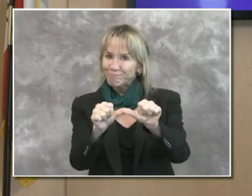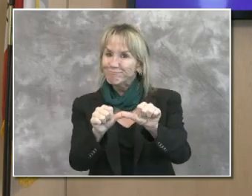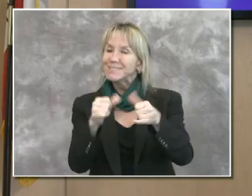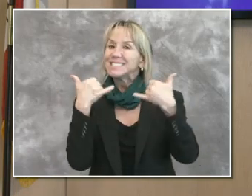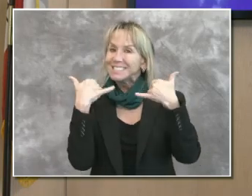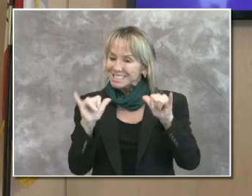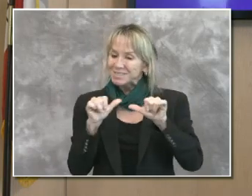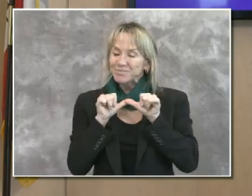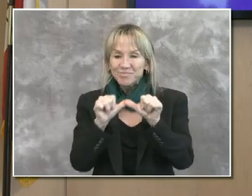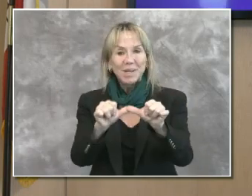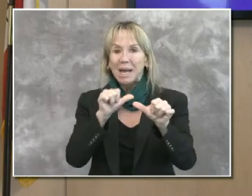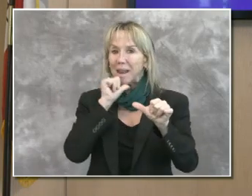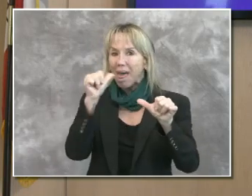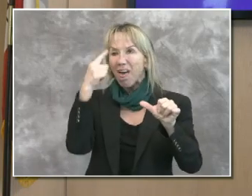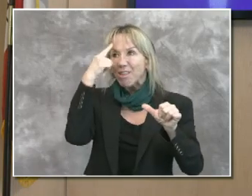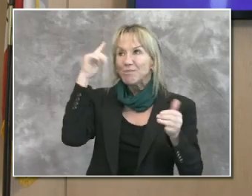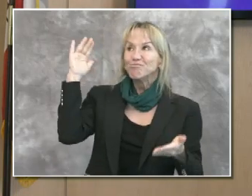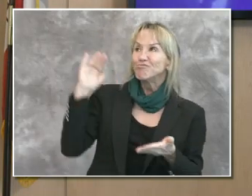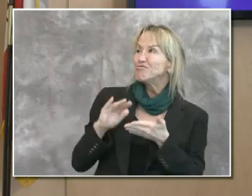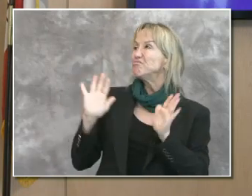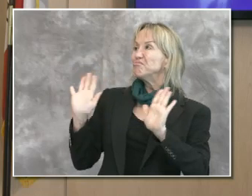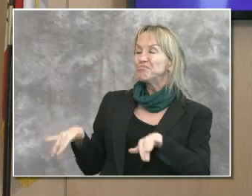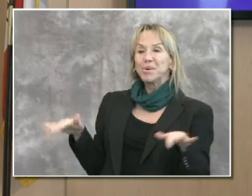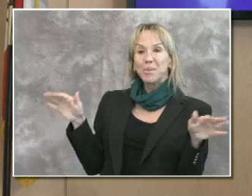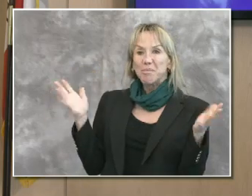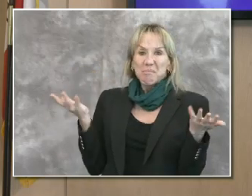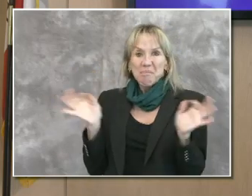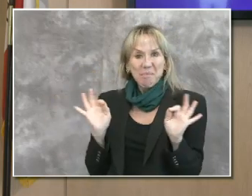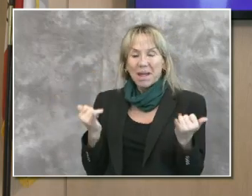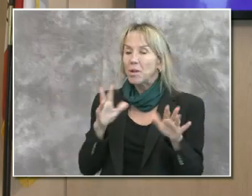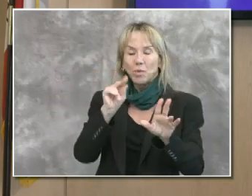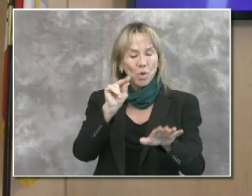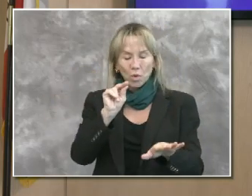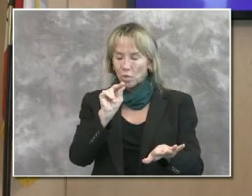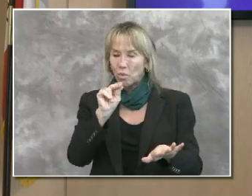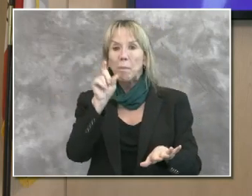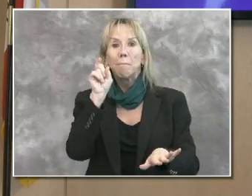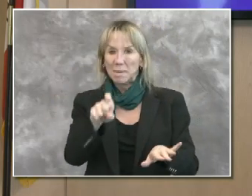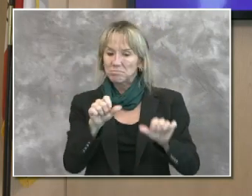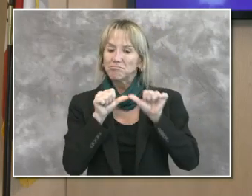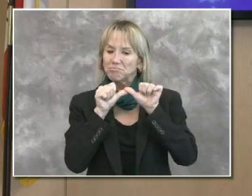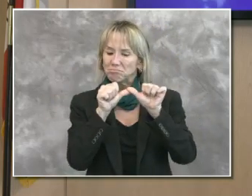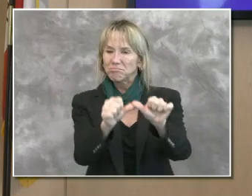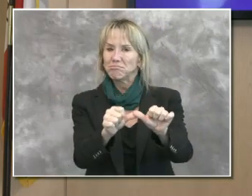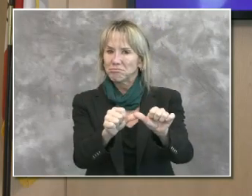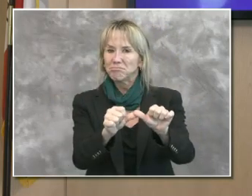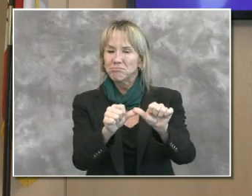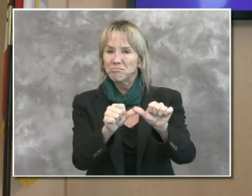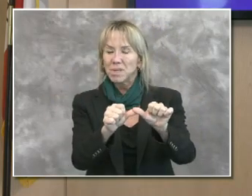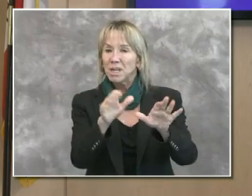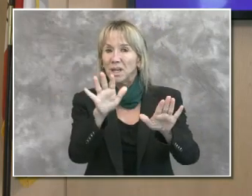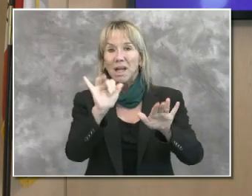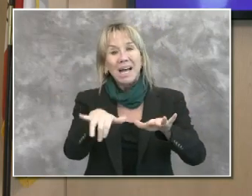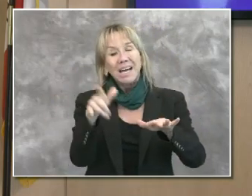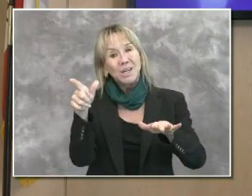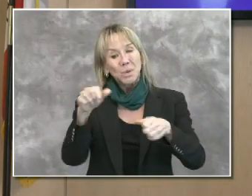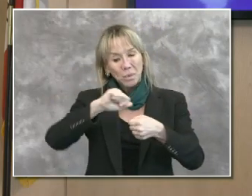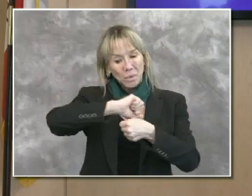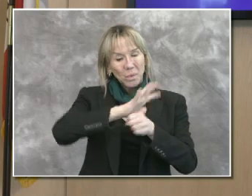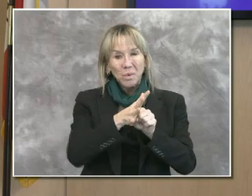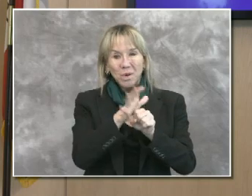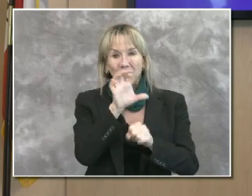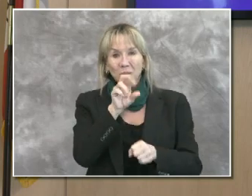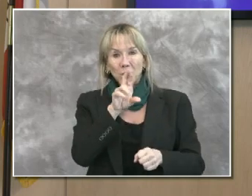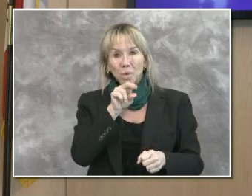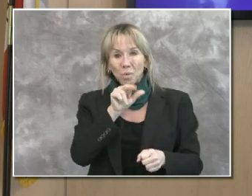stay the course. We have to continue to be vigilant. It is important to note that the danger from coronavirus